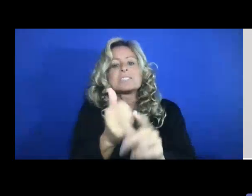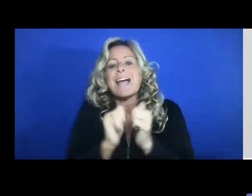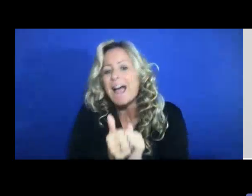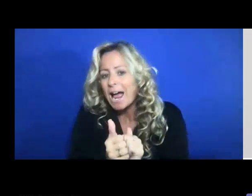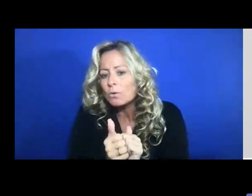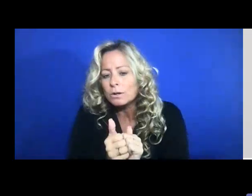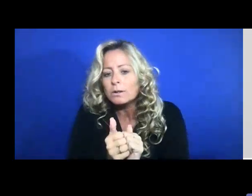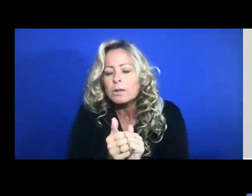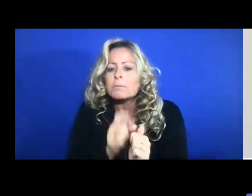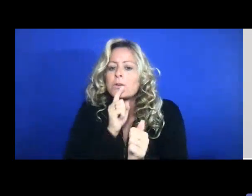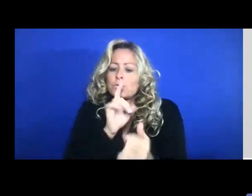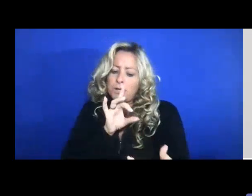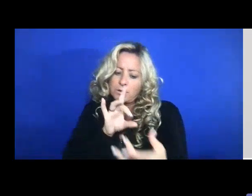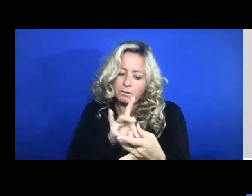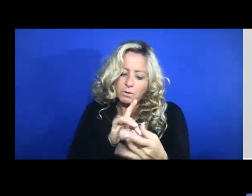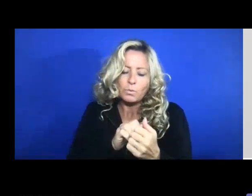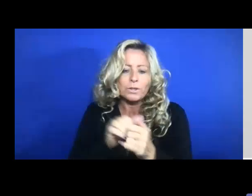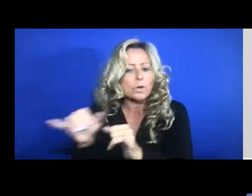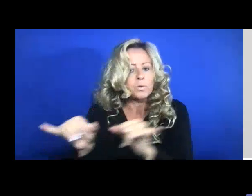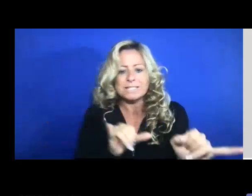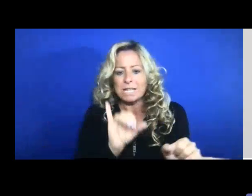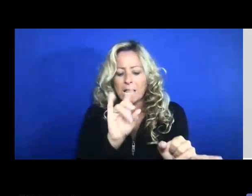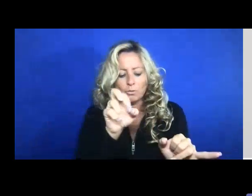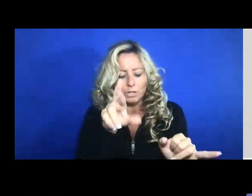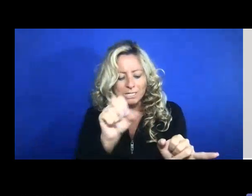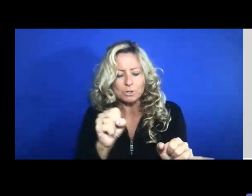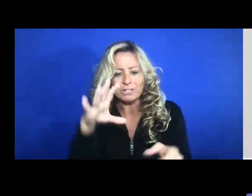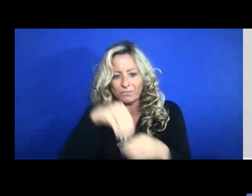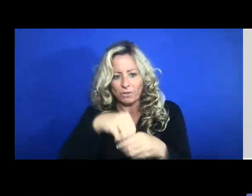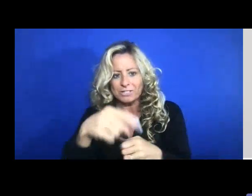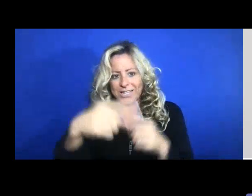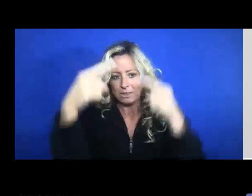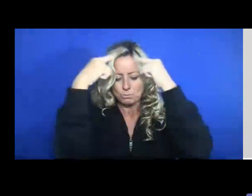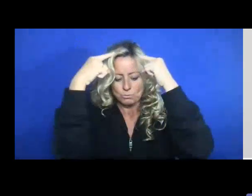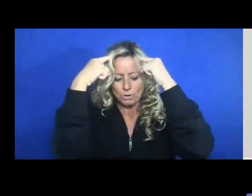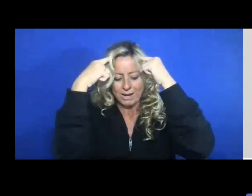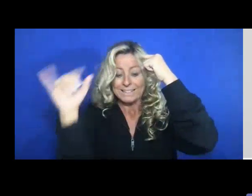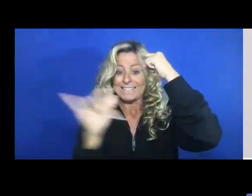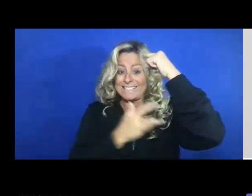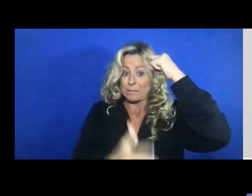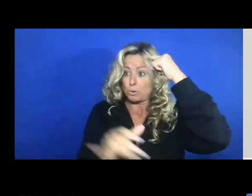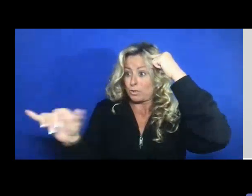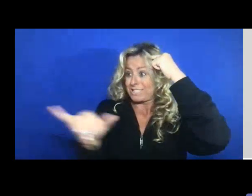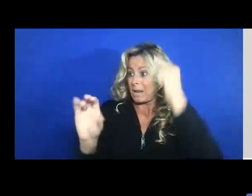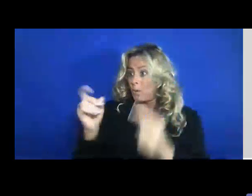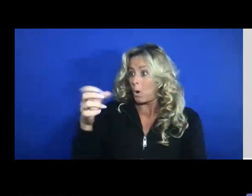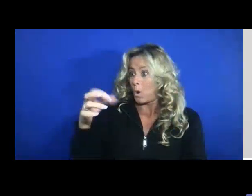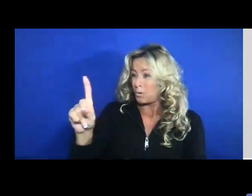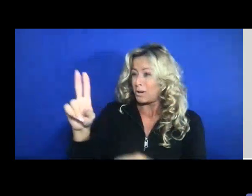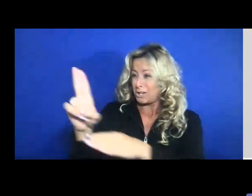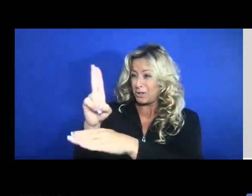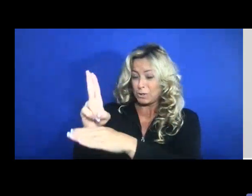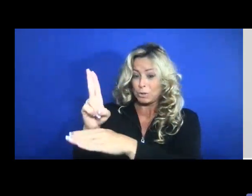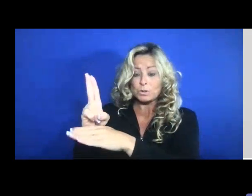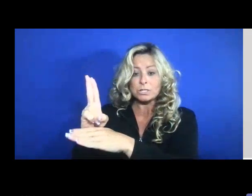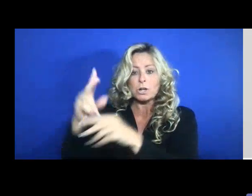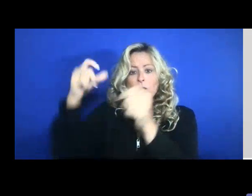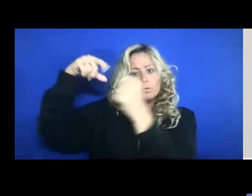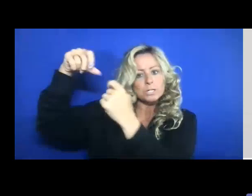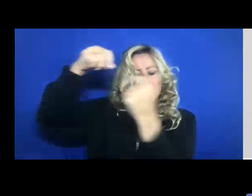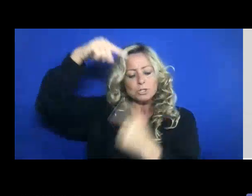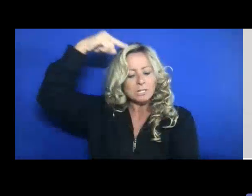really binding to those same receptors in the brain that opioids do. And so when it does this, it treats somebody's really severe